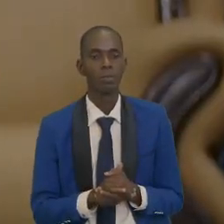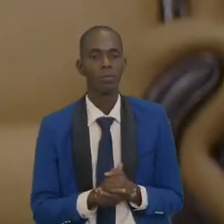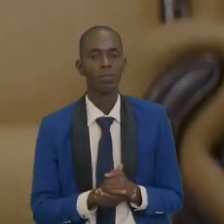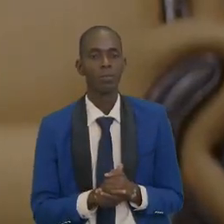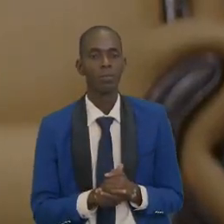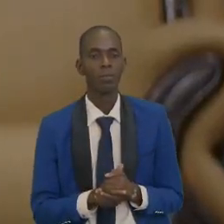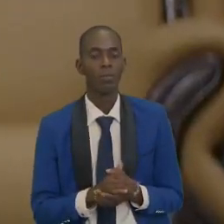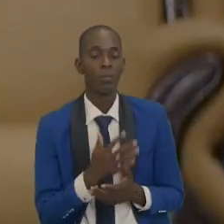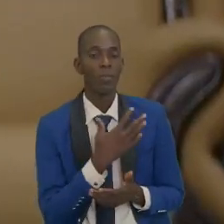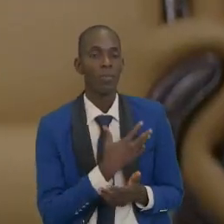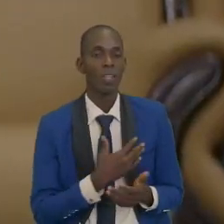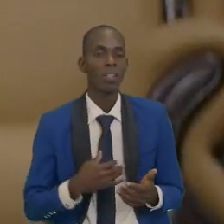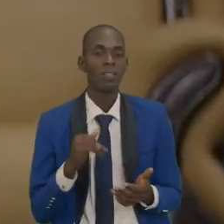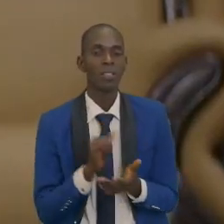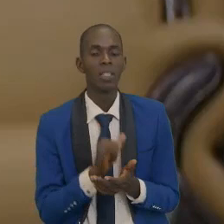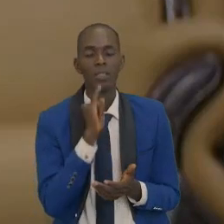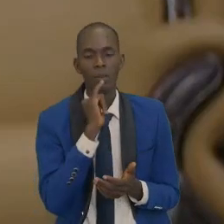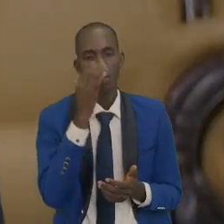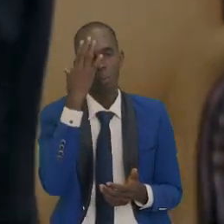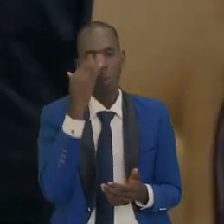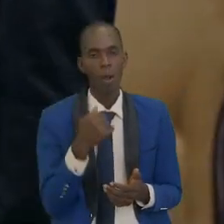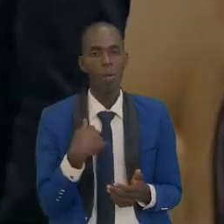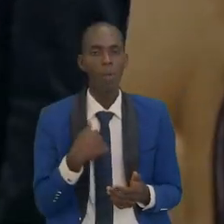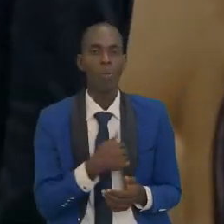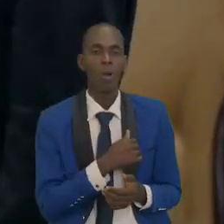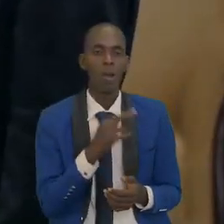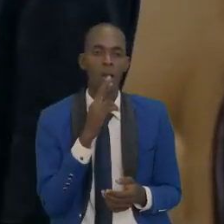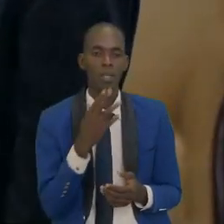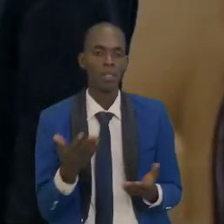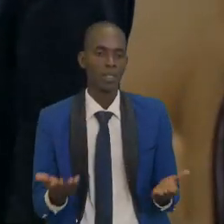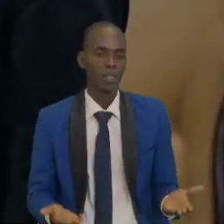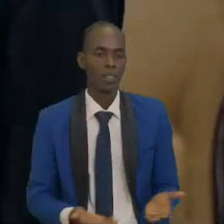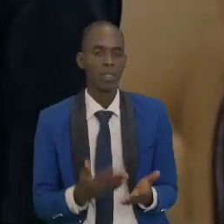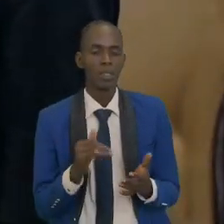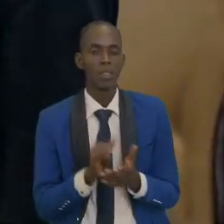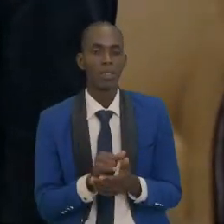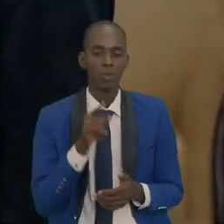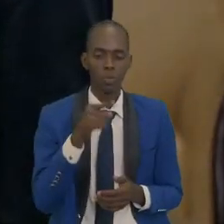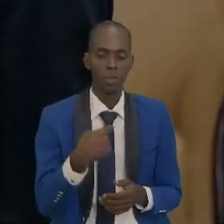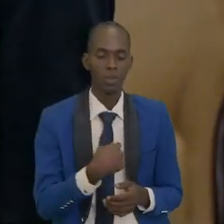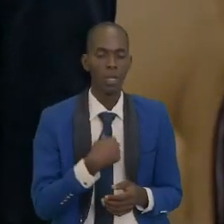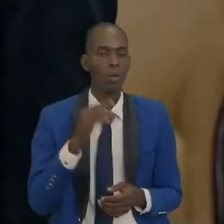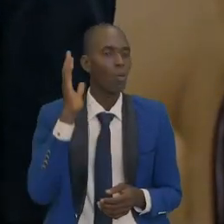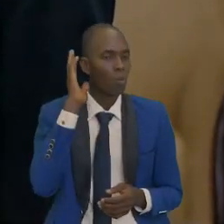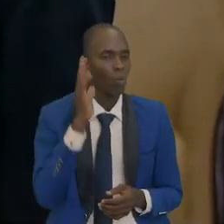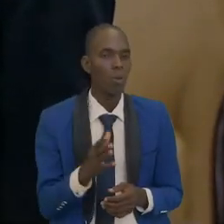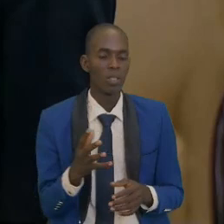and that is why we're here that you and I obtain the faith